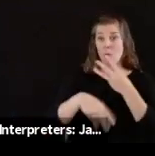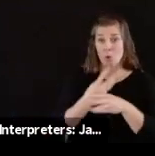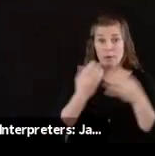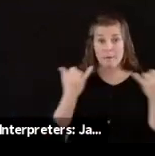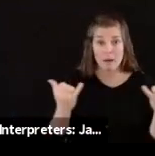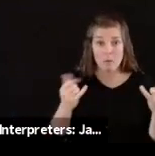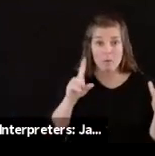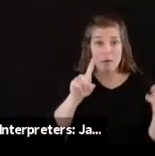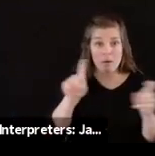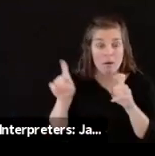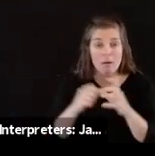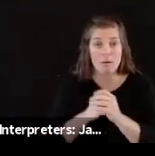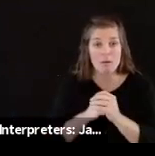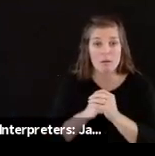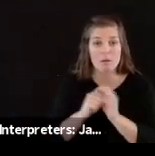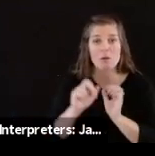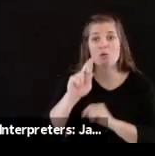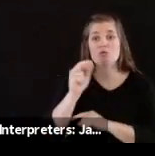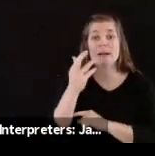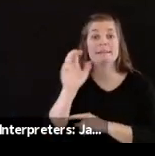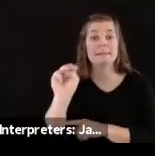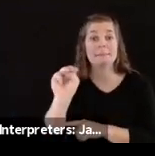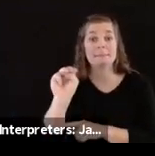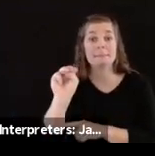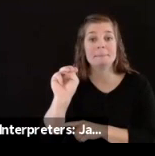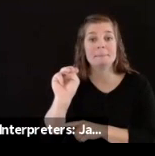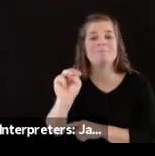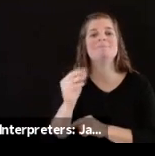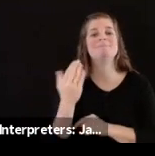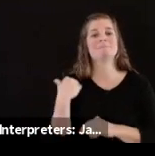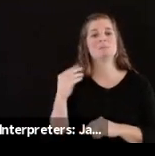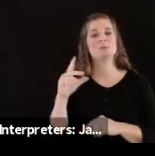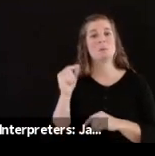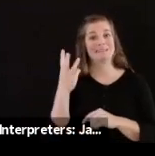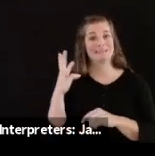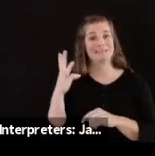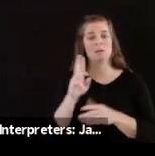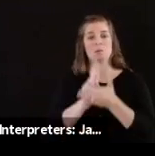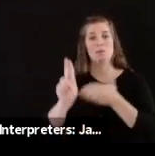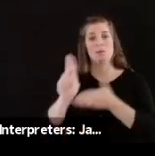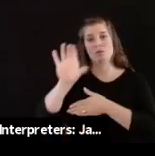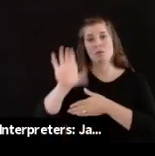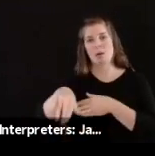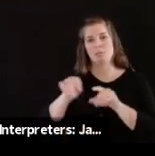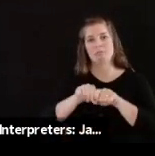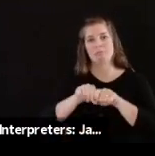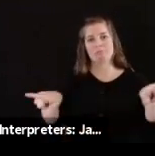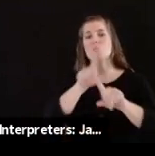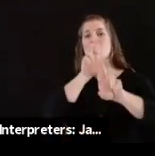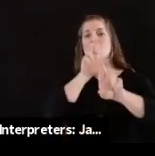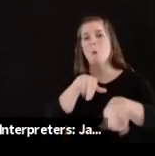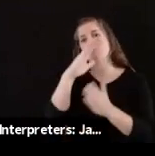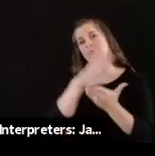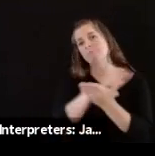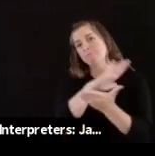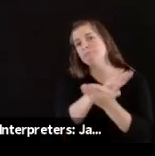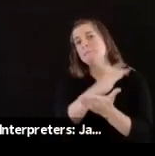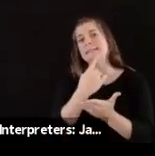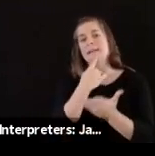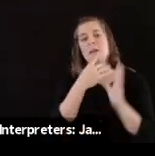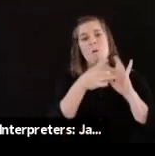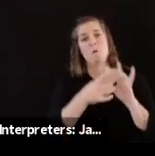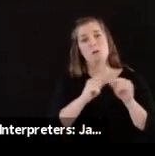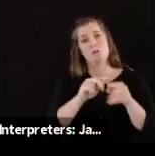one. In 2016, the University of Chicago released a report that revealed that according to results